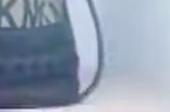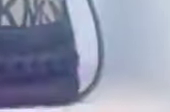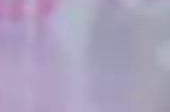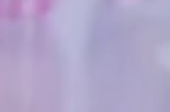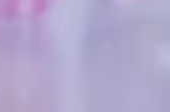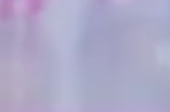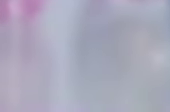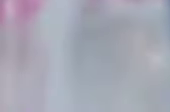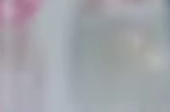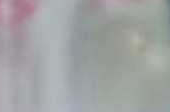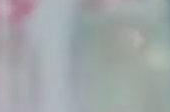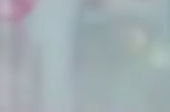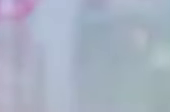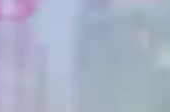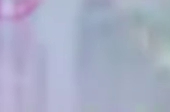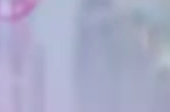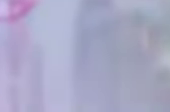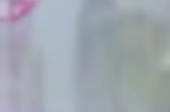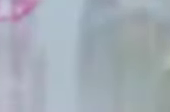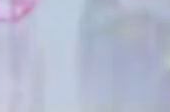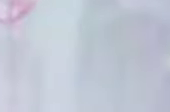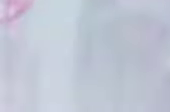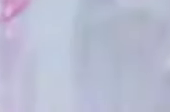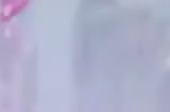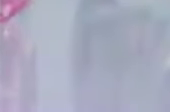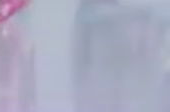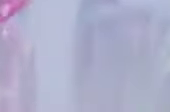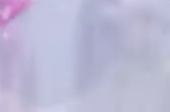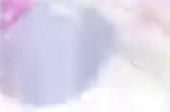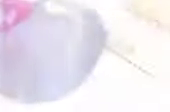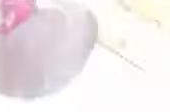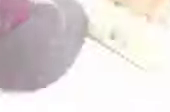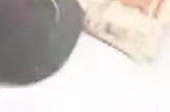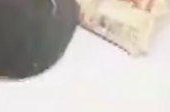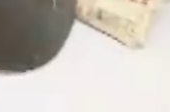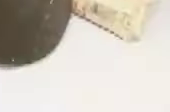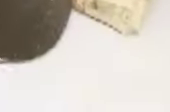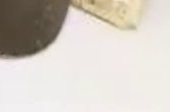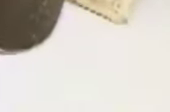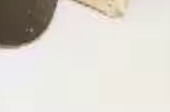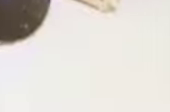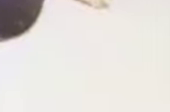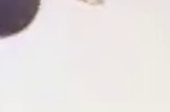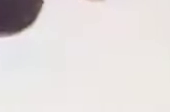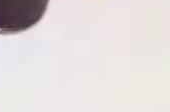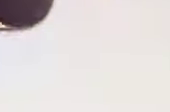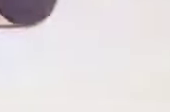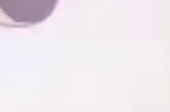Thank you.